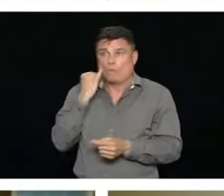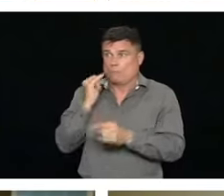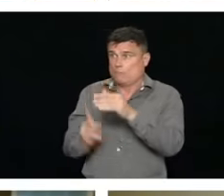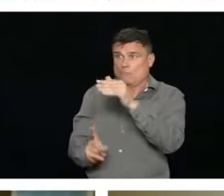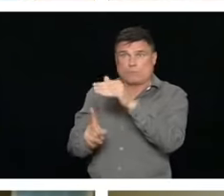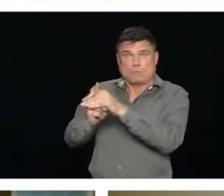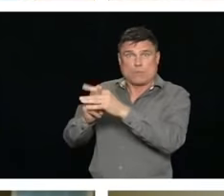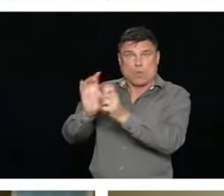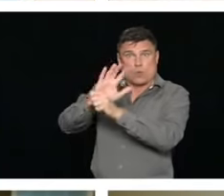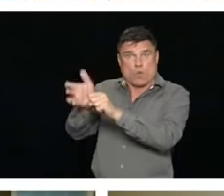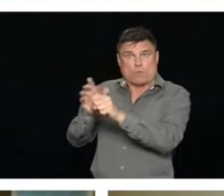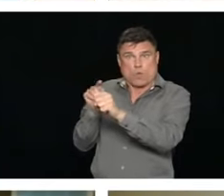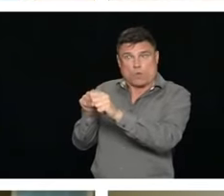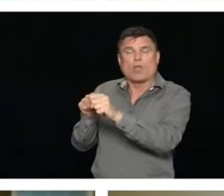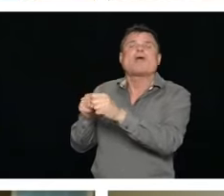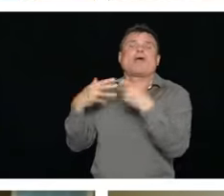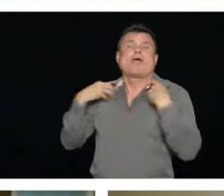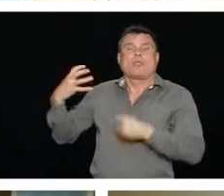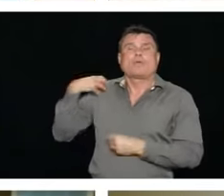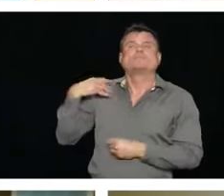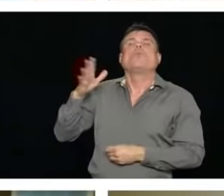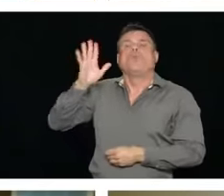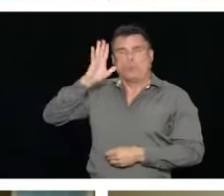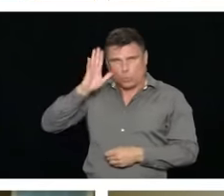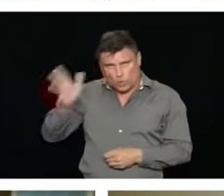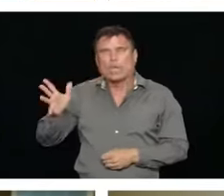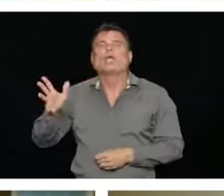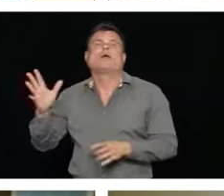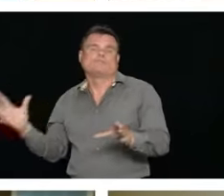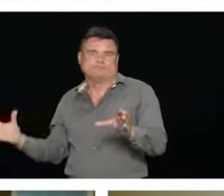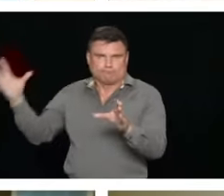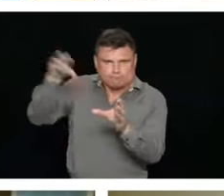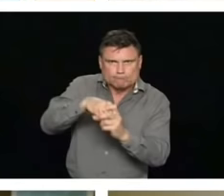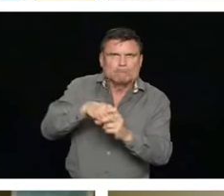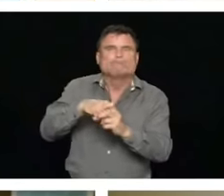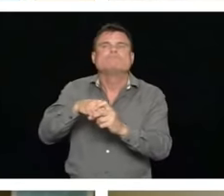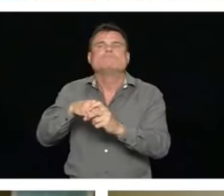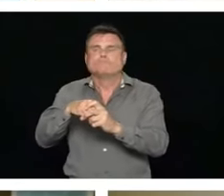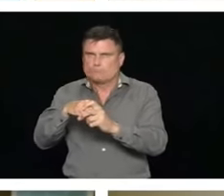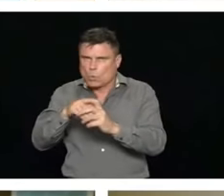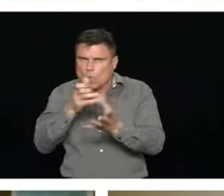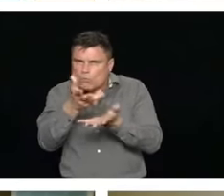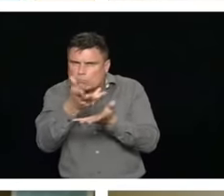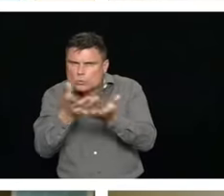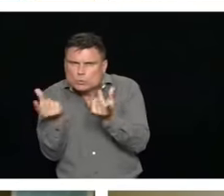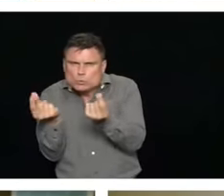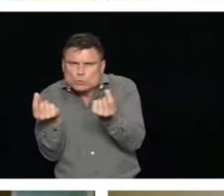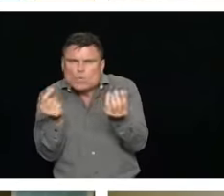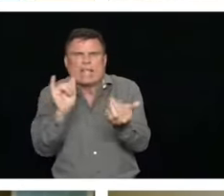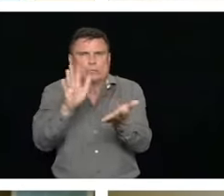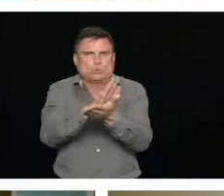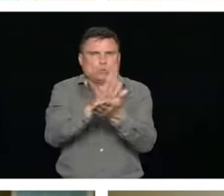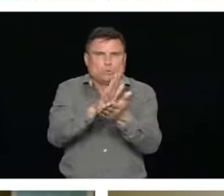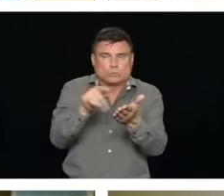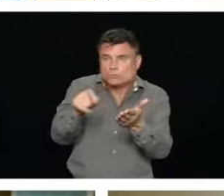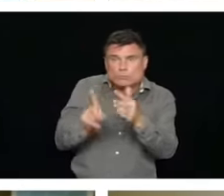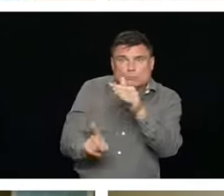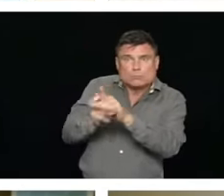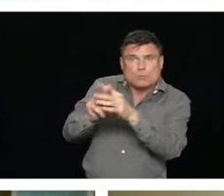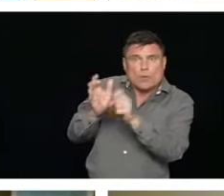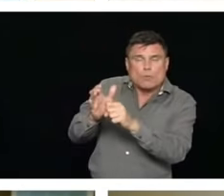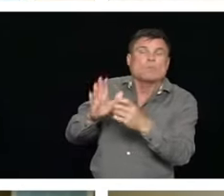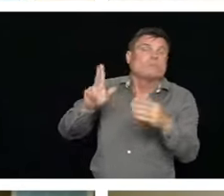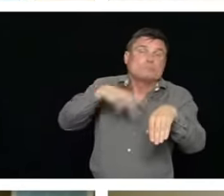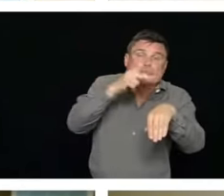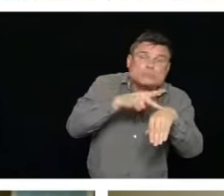happens, this is what we're here for. We have a relationship with principals and administrators, and